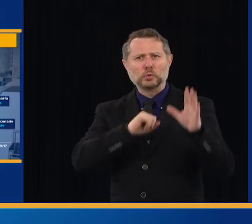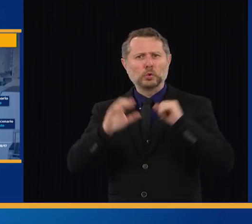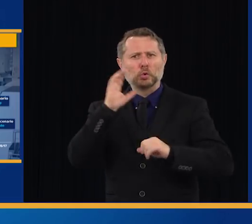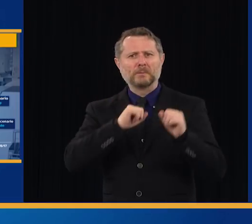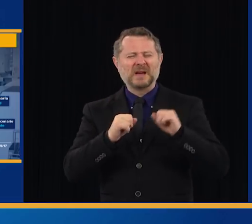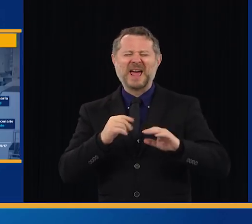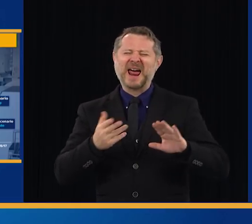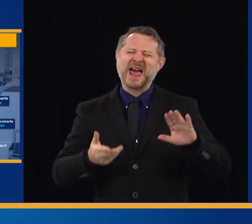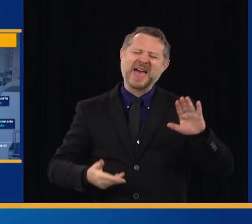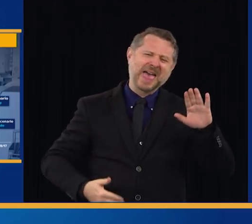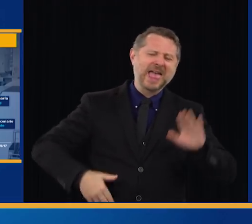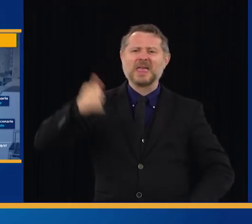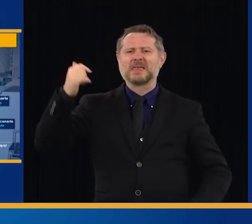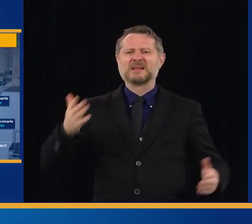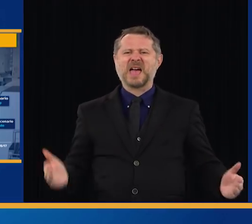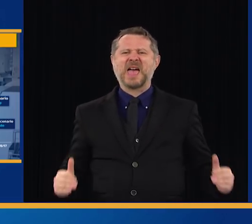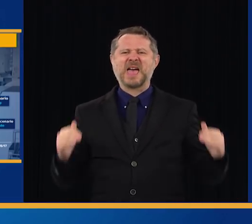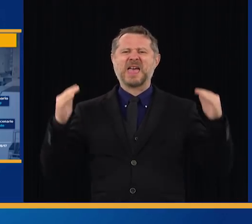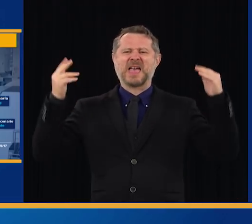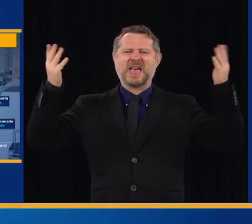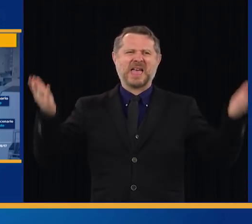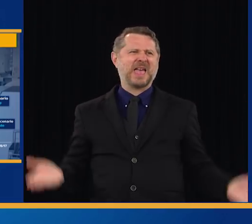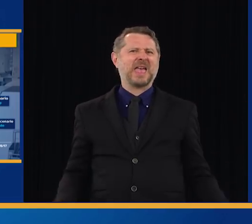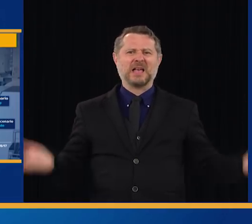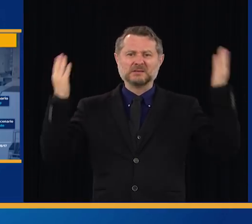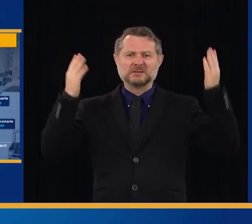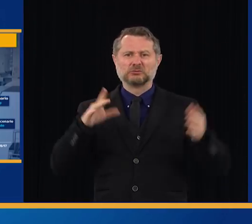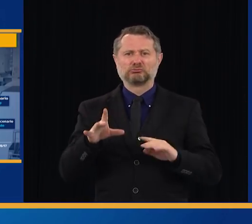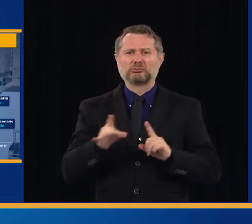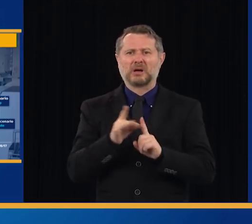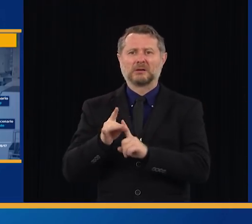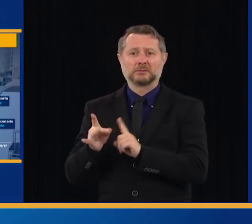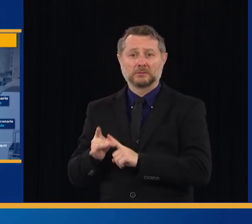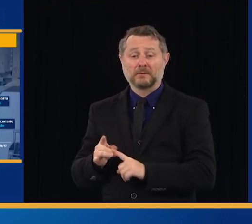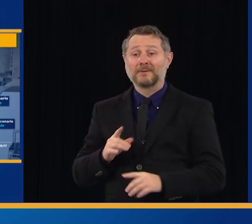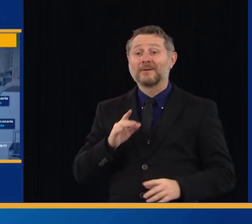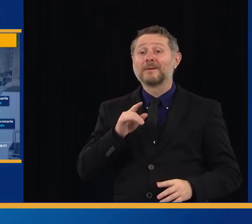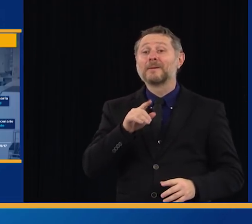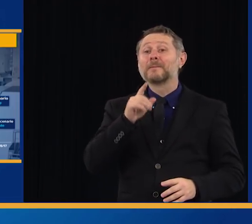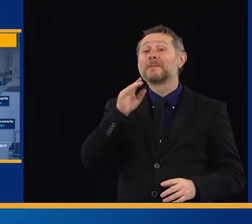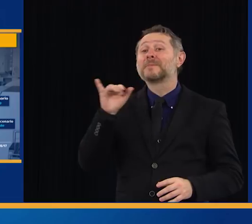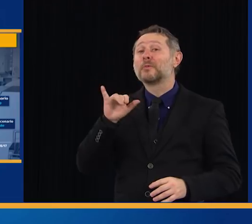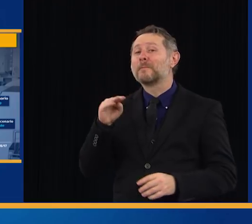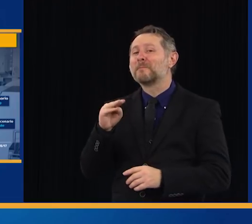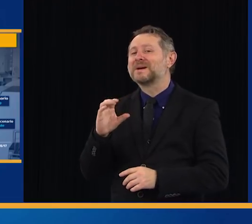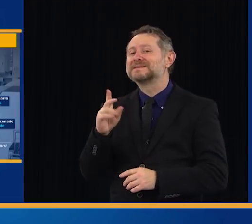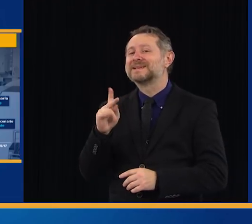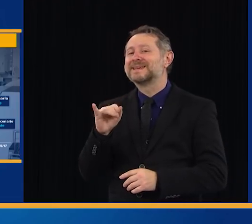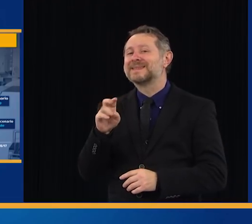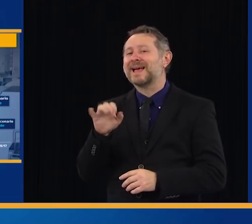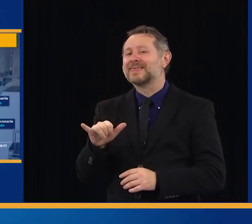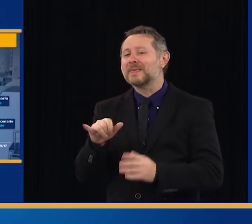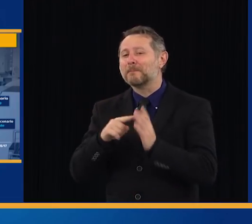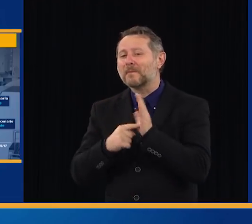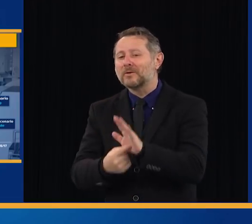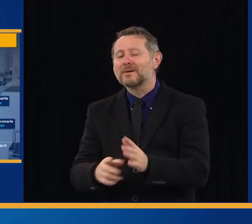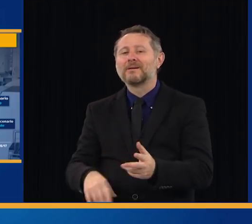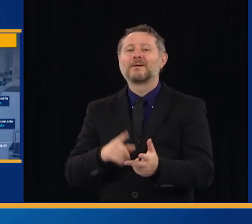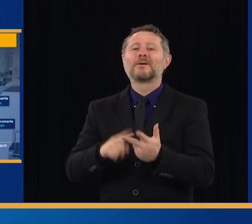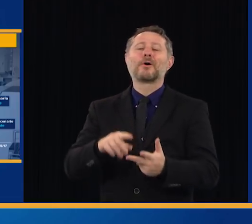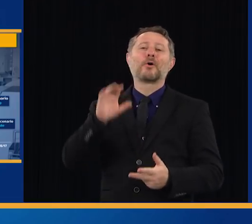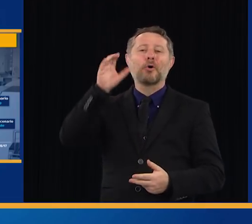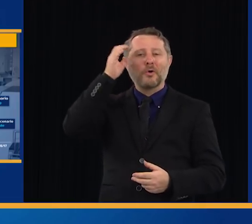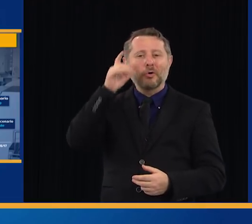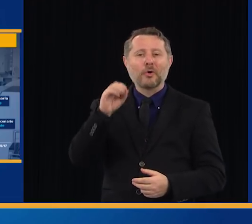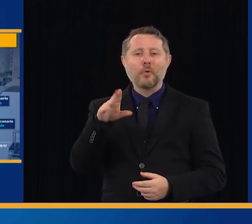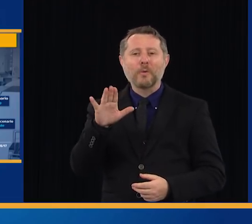rate. Now, and that's McKinsey, and that's Columbia, and that's Cornell, that's all of them. That's the Gates-funded model. They